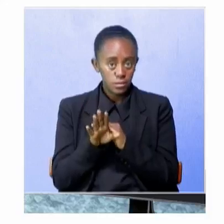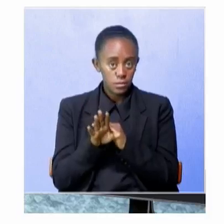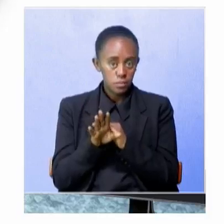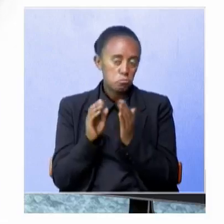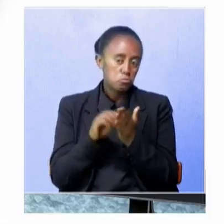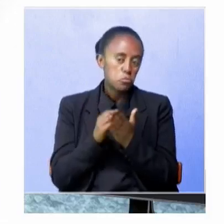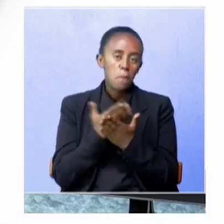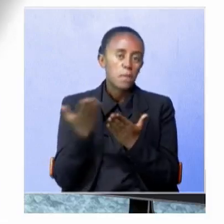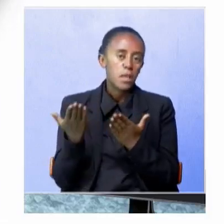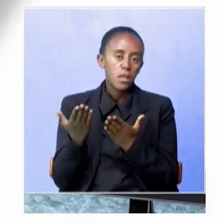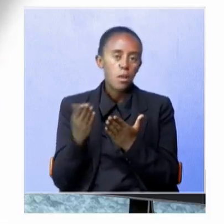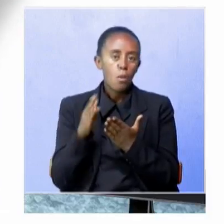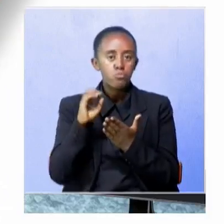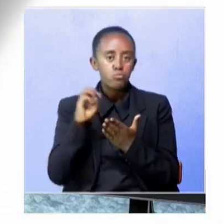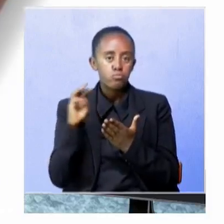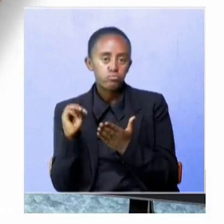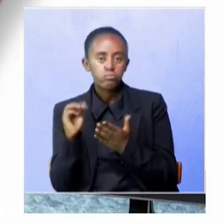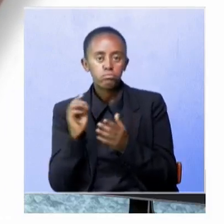something.